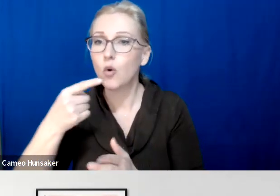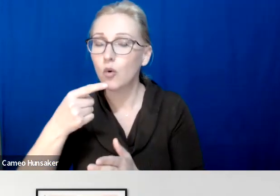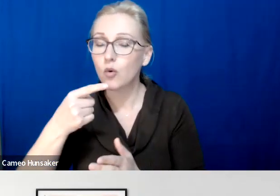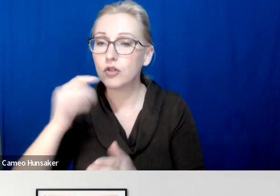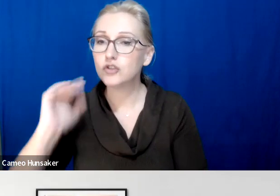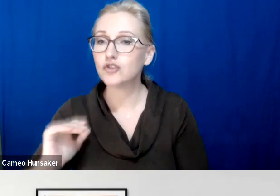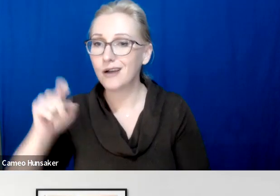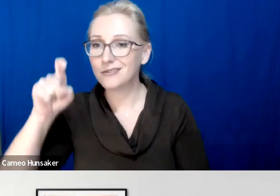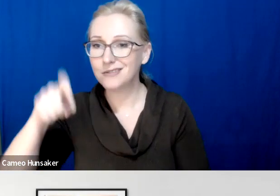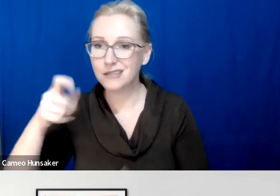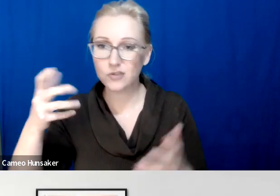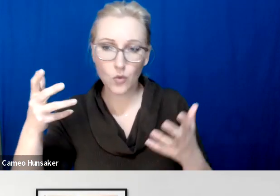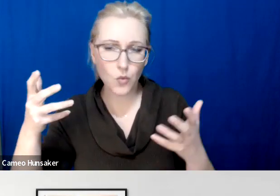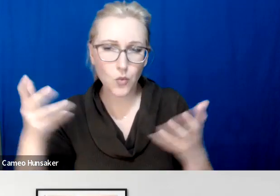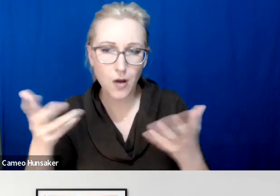to,